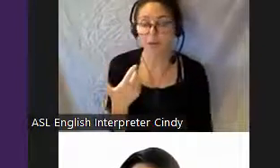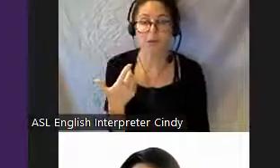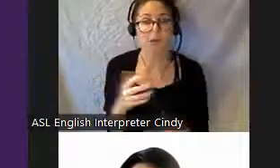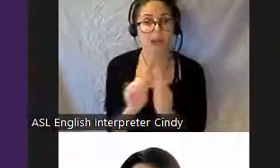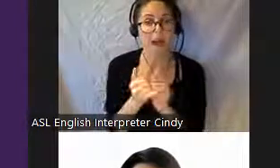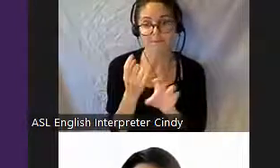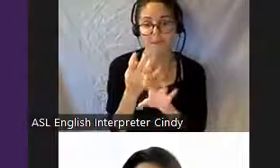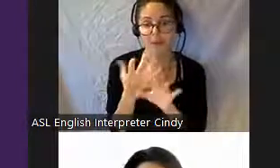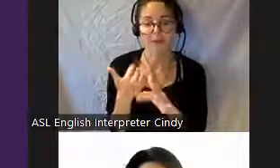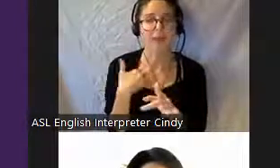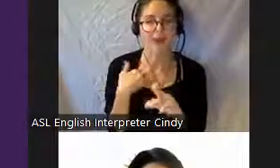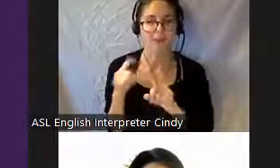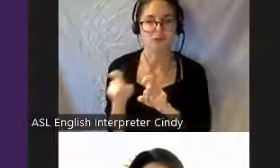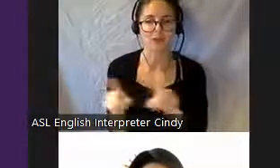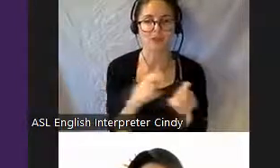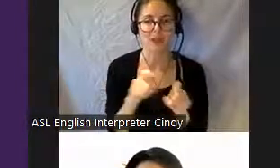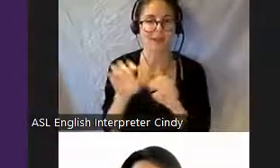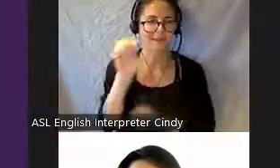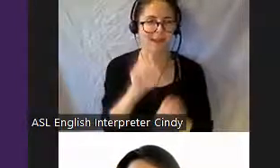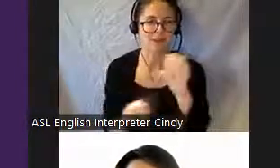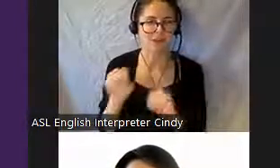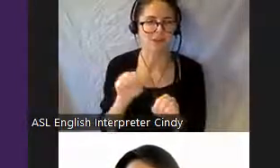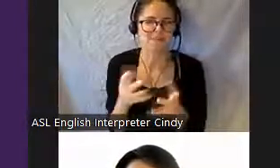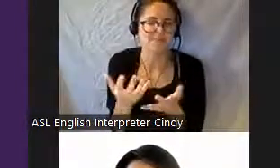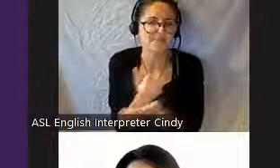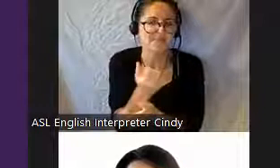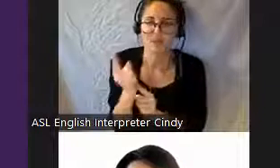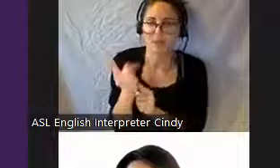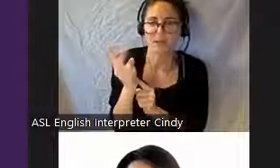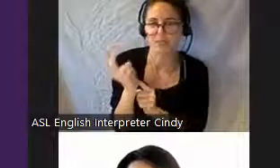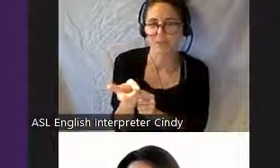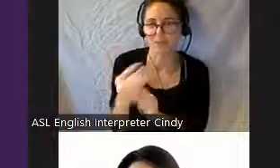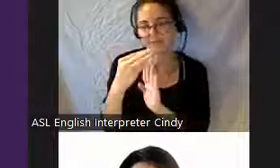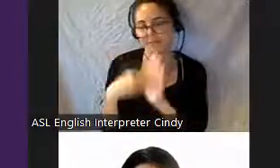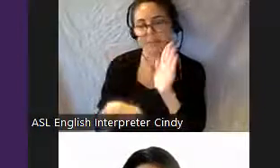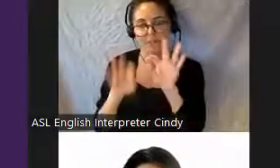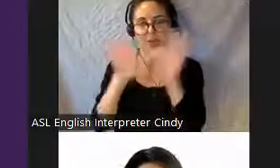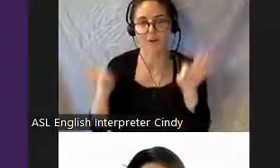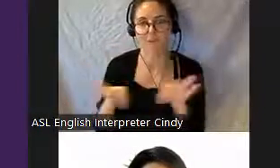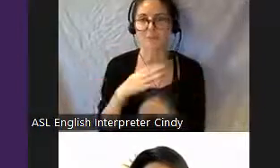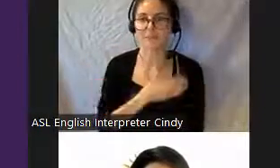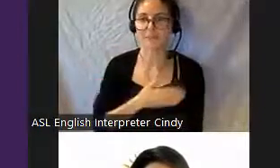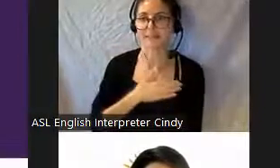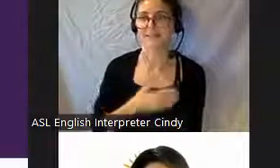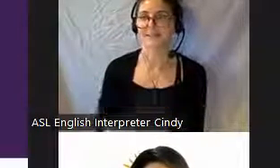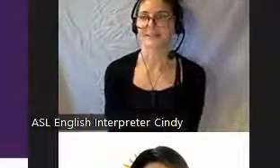evaluation survey. So we would appreciate taking a couple minutes just to fill out that evaluation form.